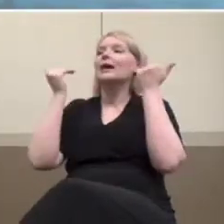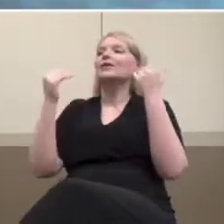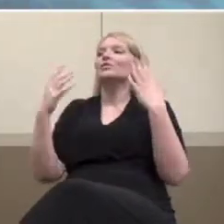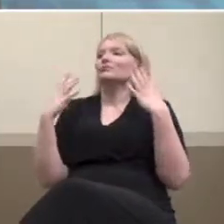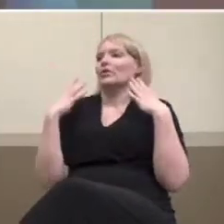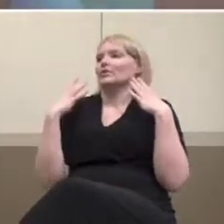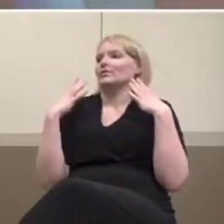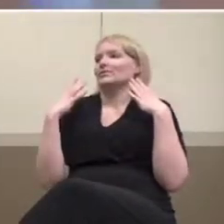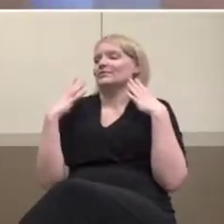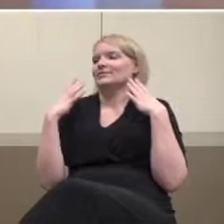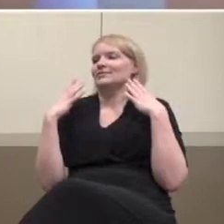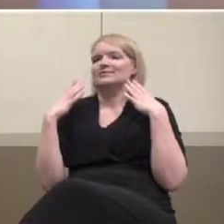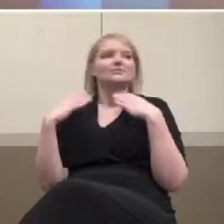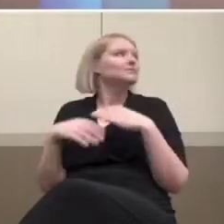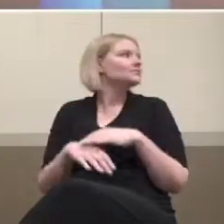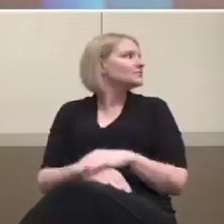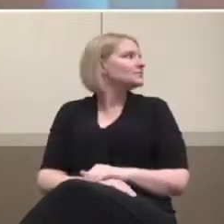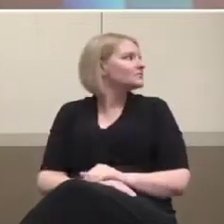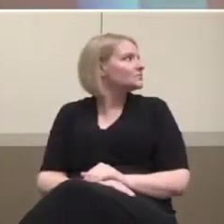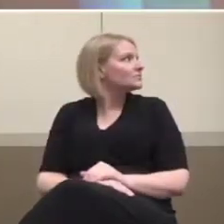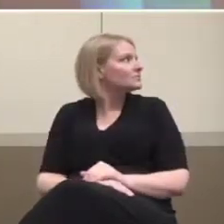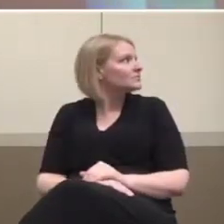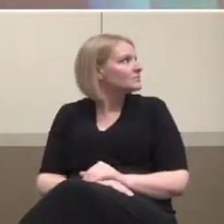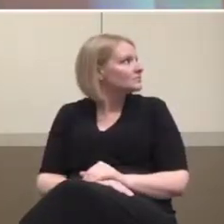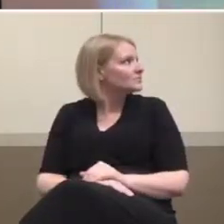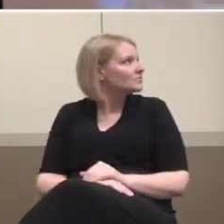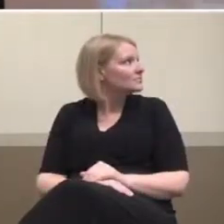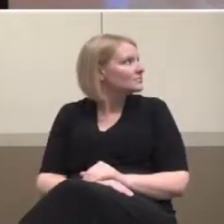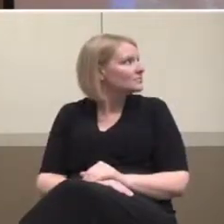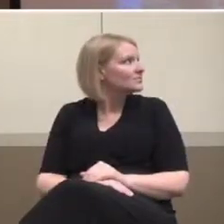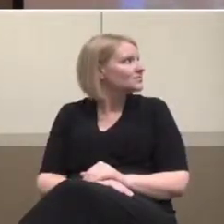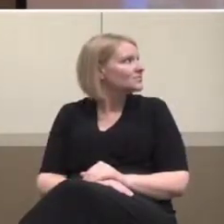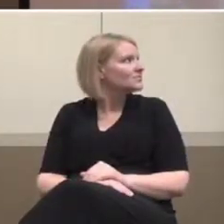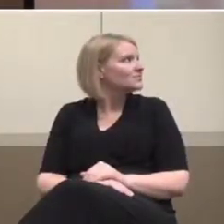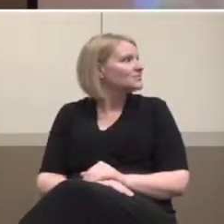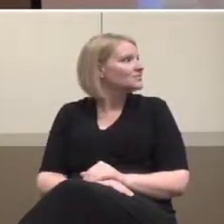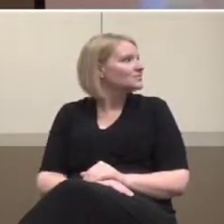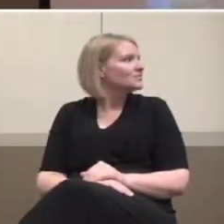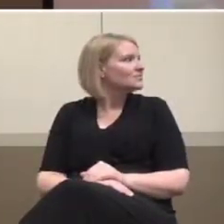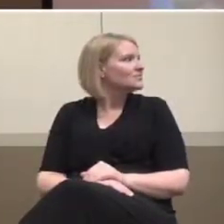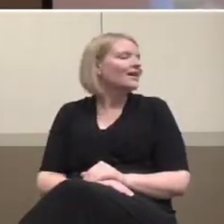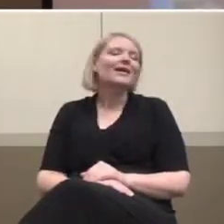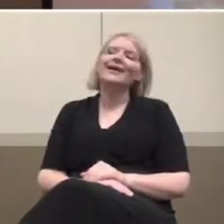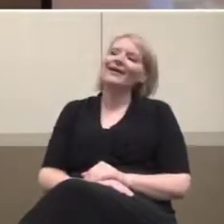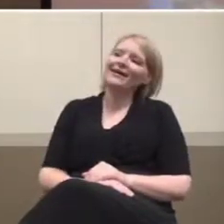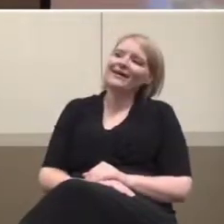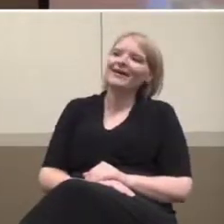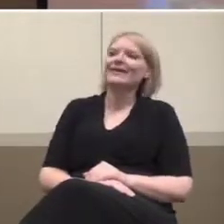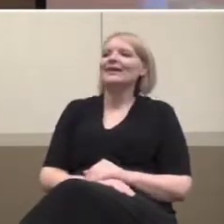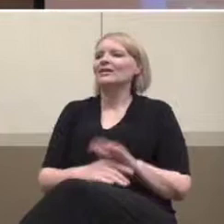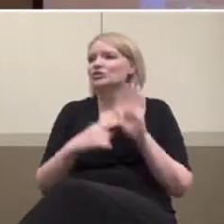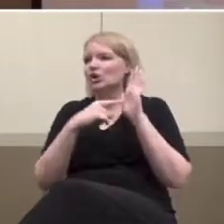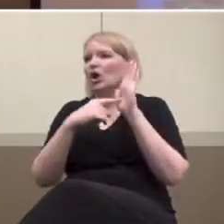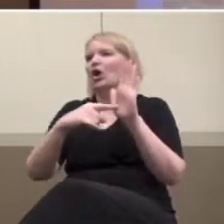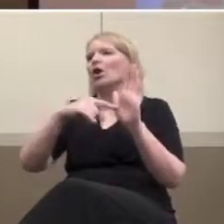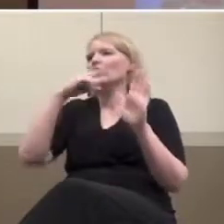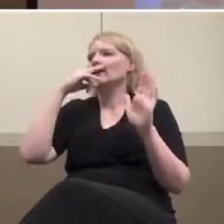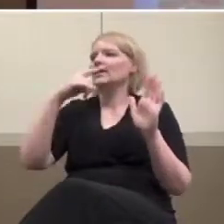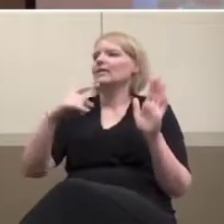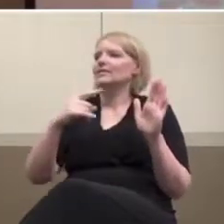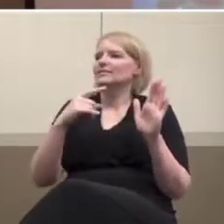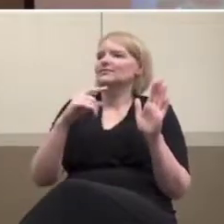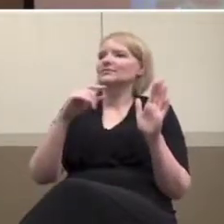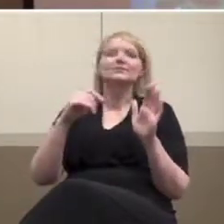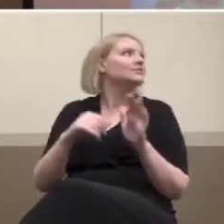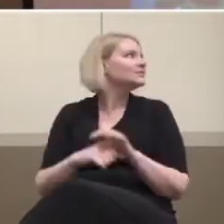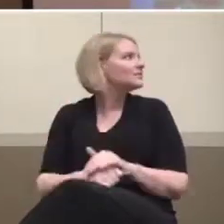I'll just put this on, and it's just all these really cute pictures that make you kind of relax and kind of wonder, like a bridge going